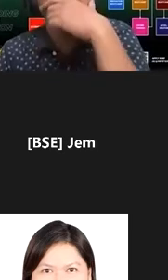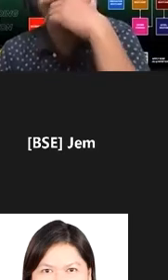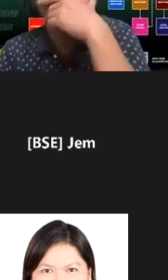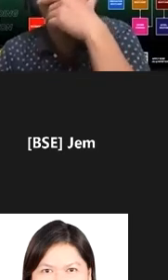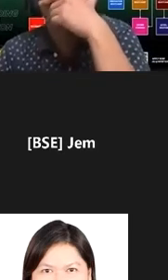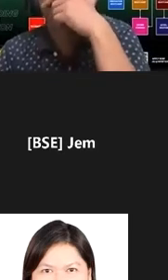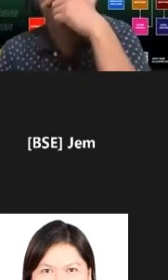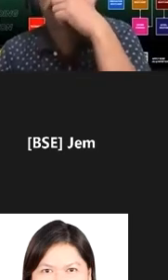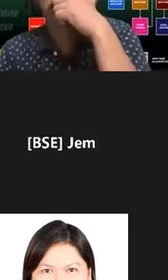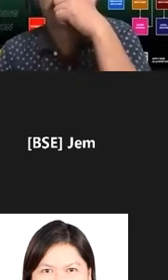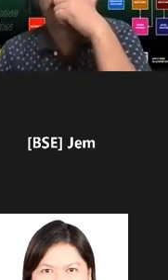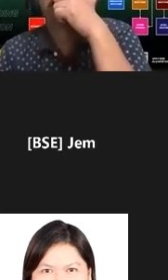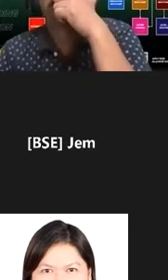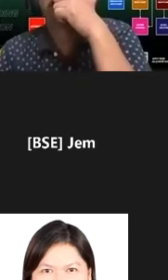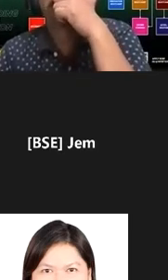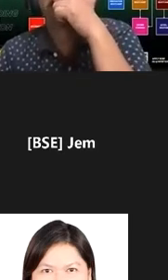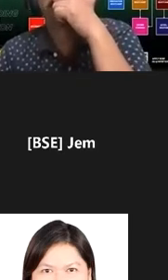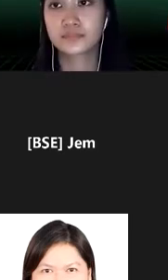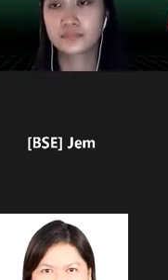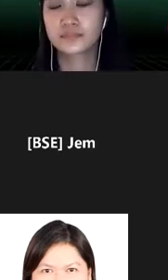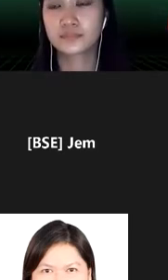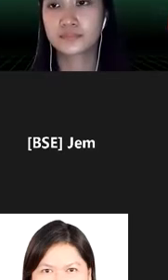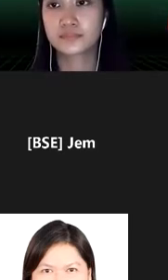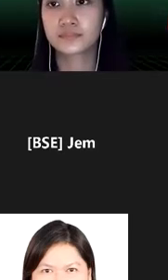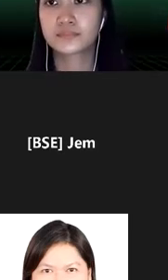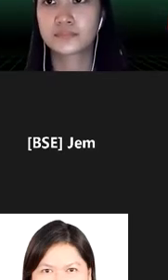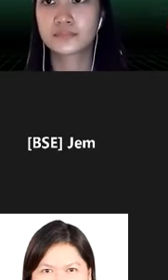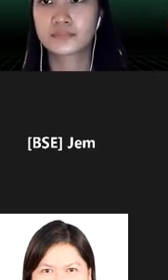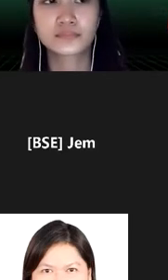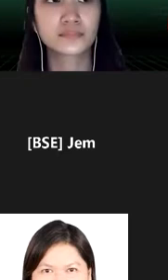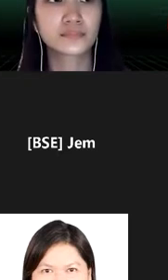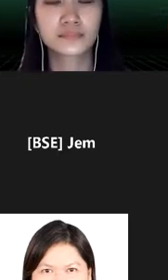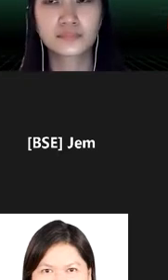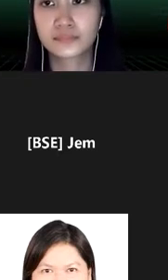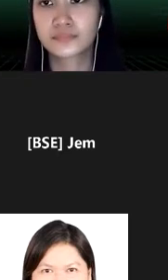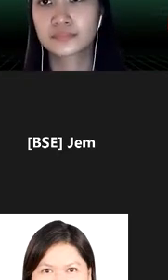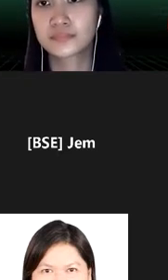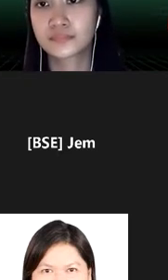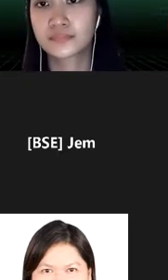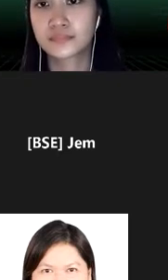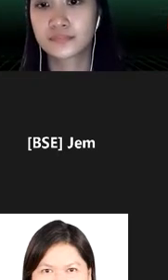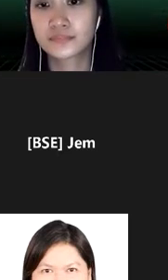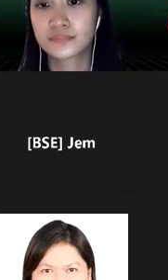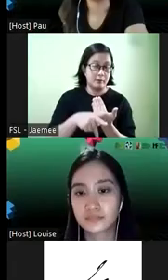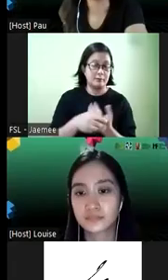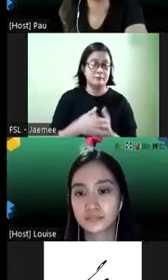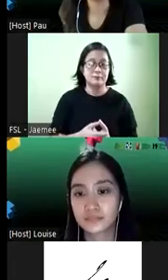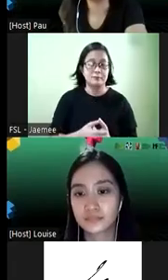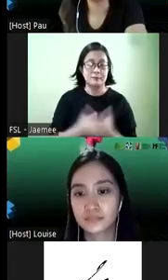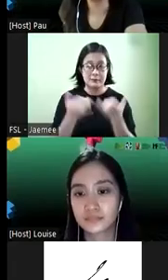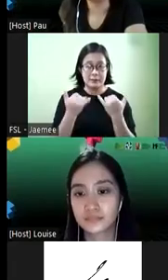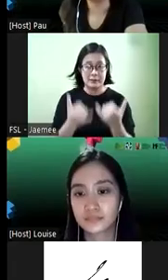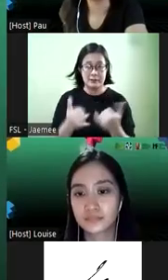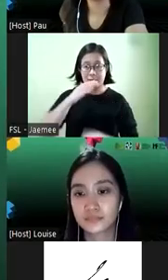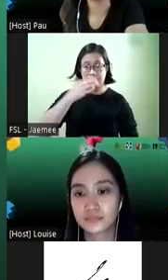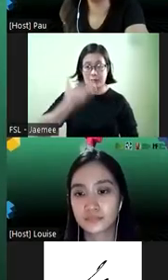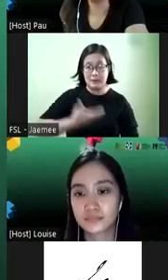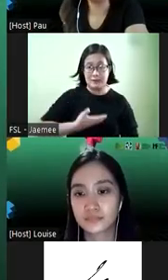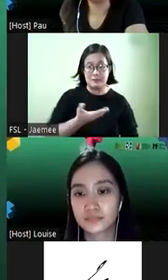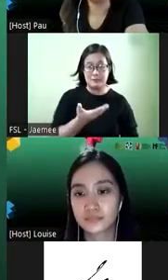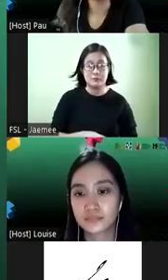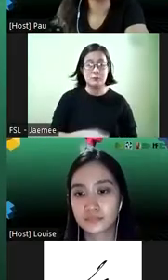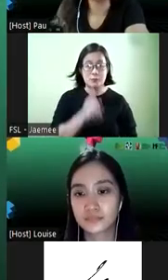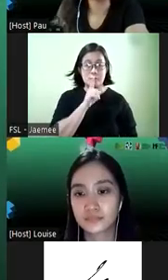unpacking the Benilde Trailblazer Startup Incubation Program, or BTS. Now it's time to welcome our